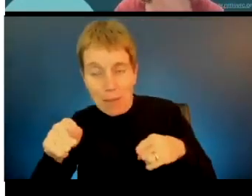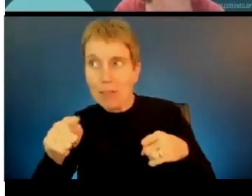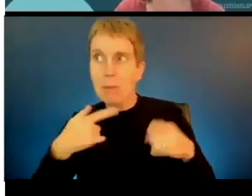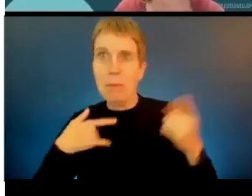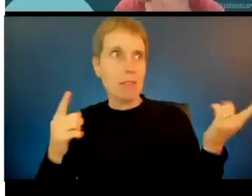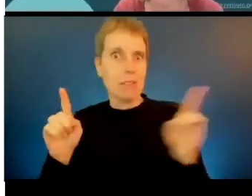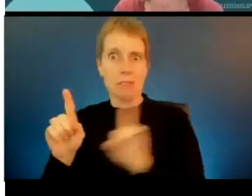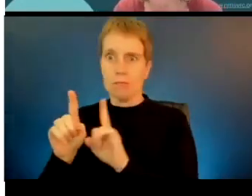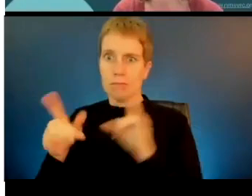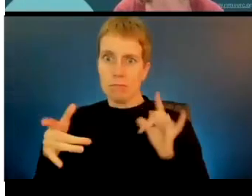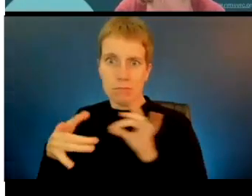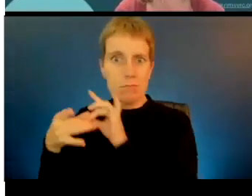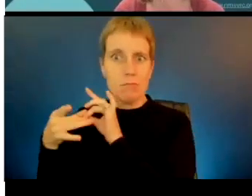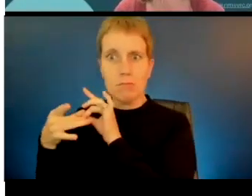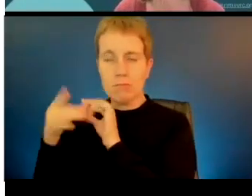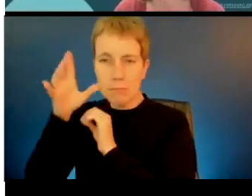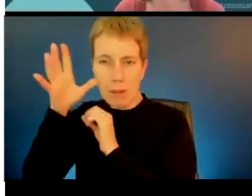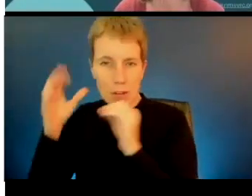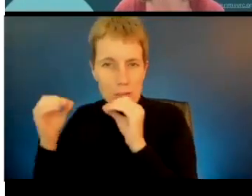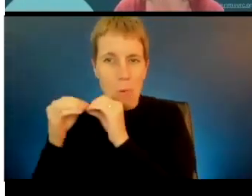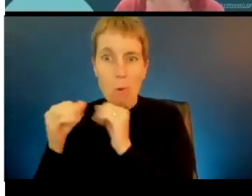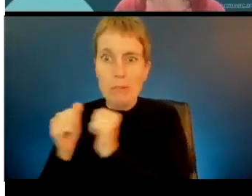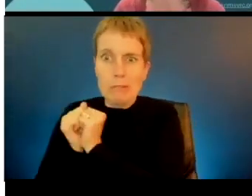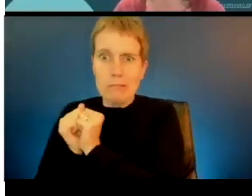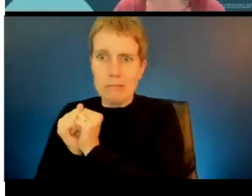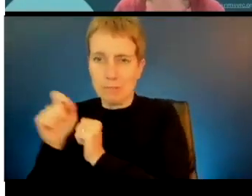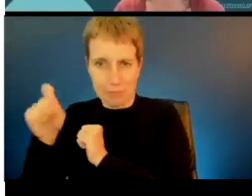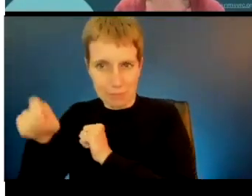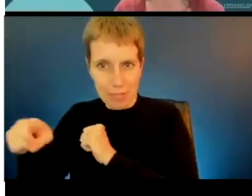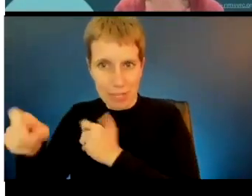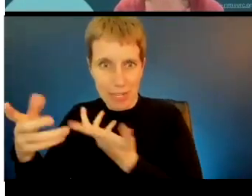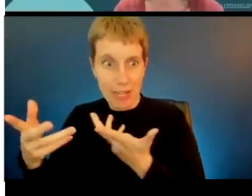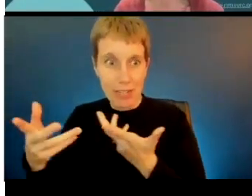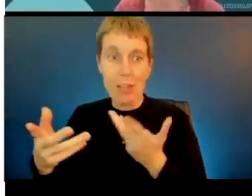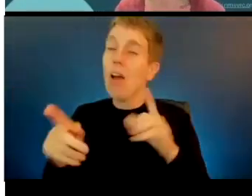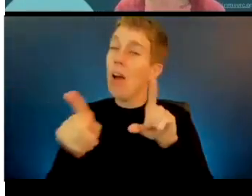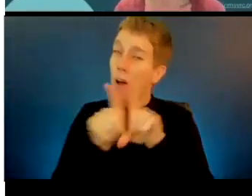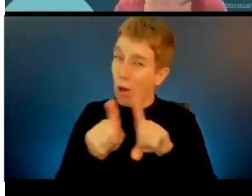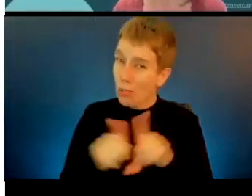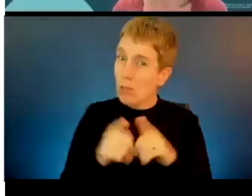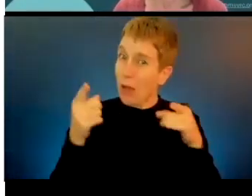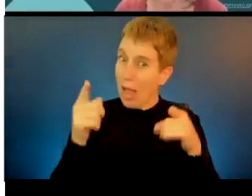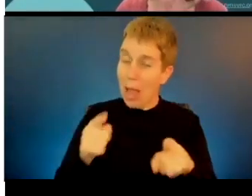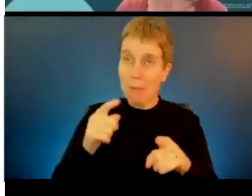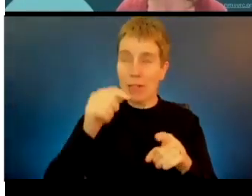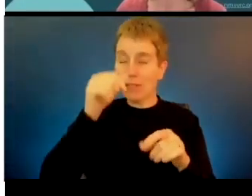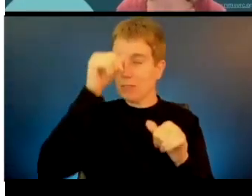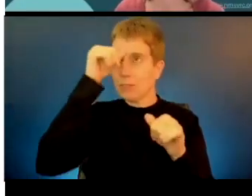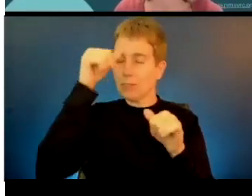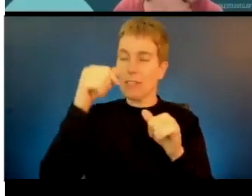the way they are responding to a reminder or of that traumatic event. So what can